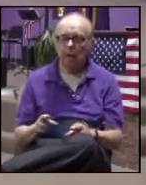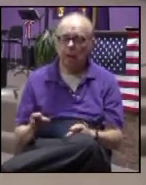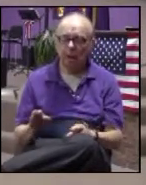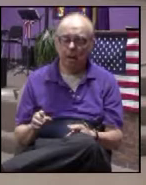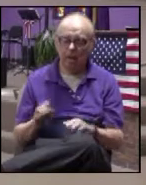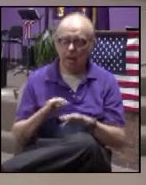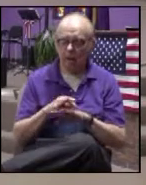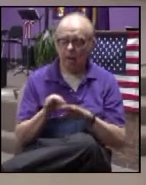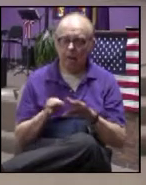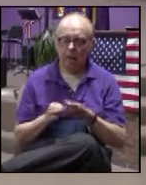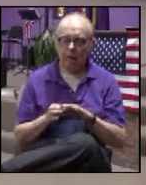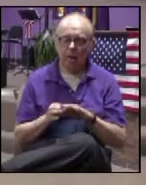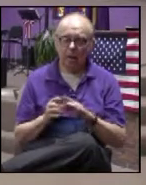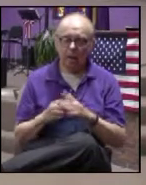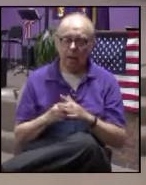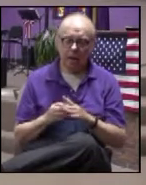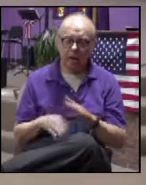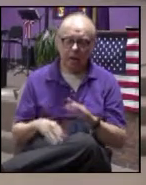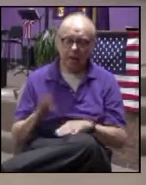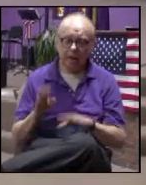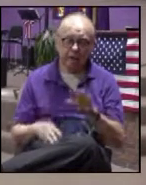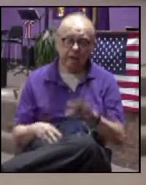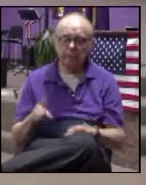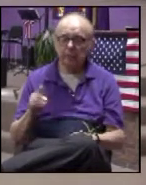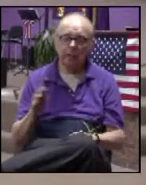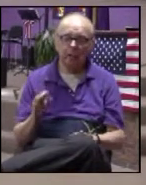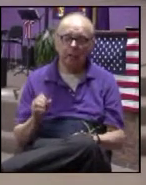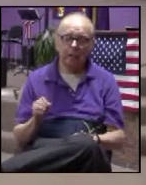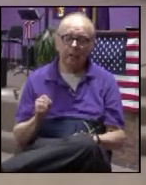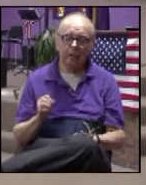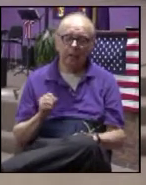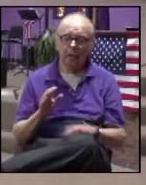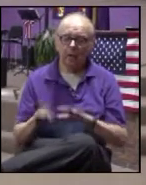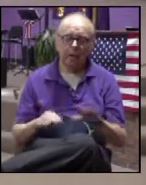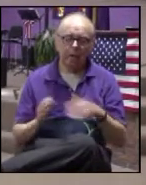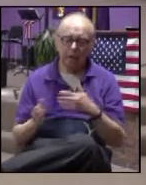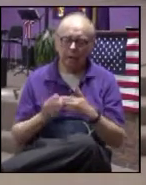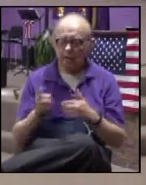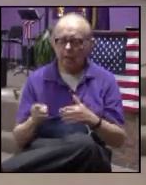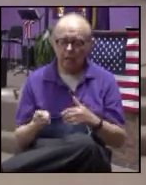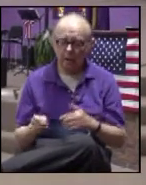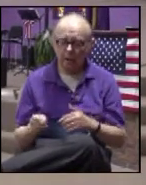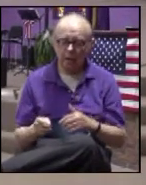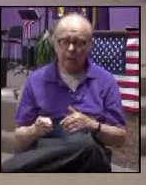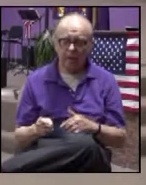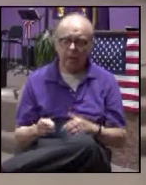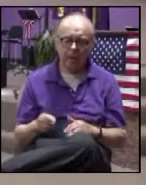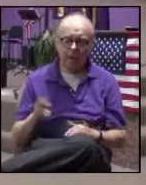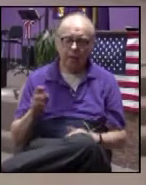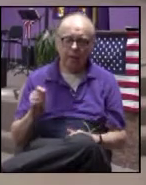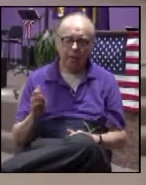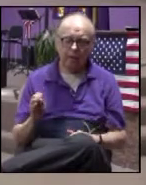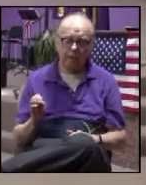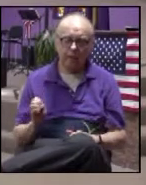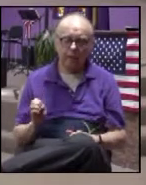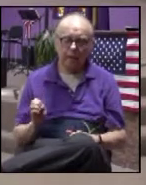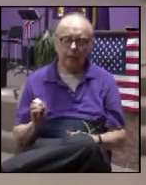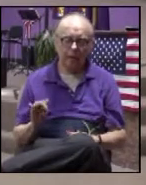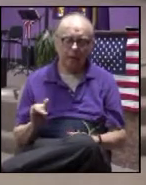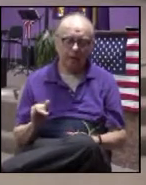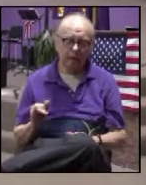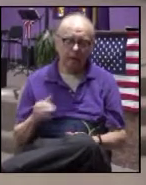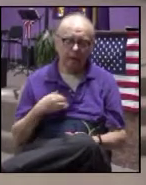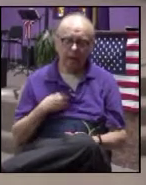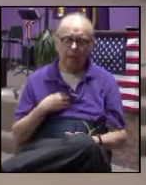feet are starting to kick up the dust, that you're walking so close to your rabbi that you